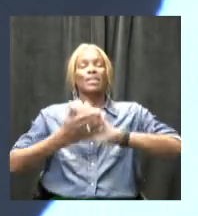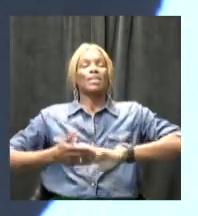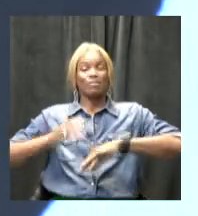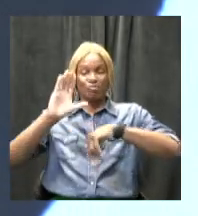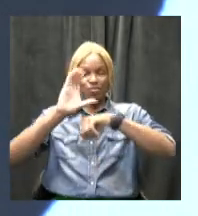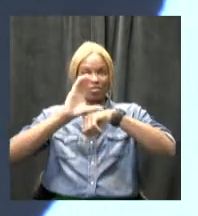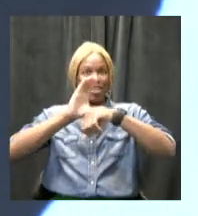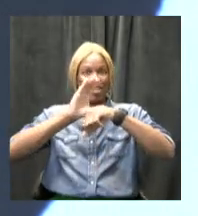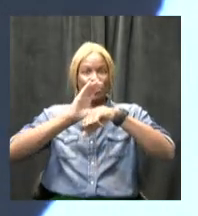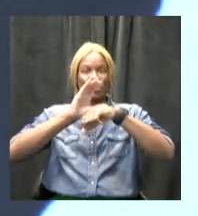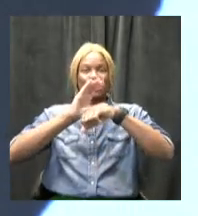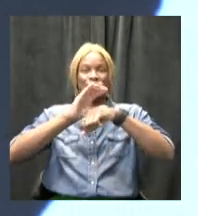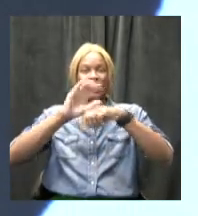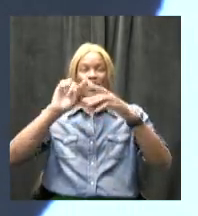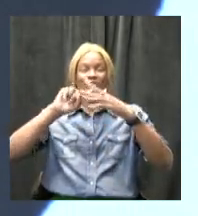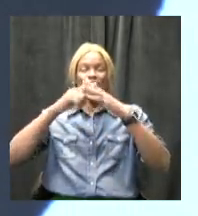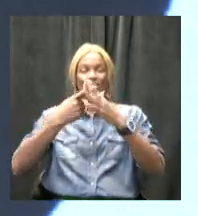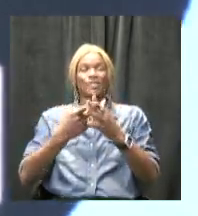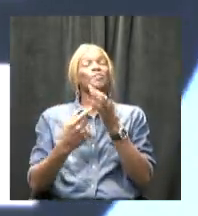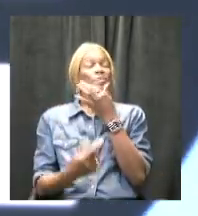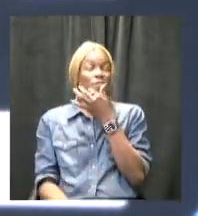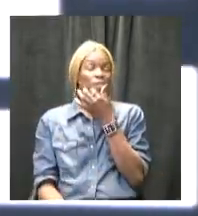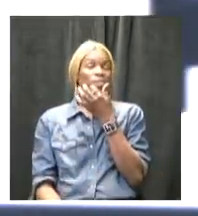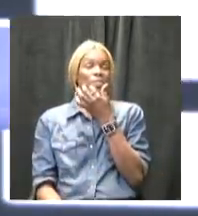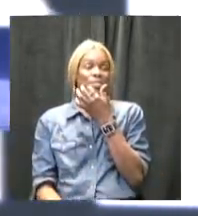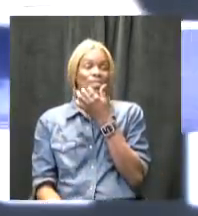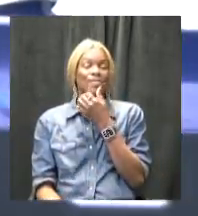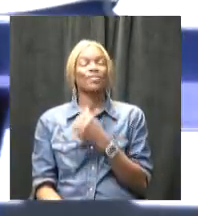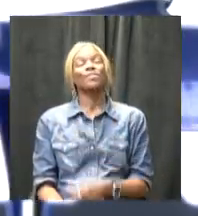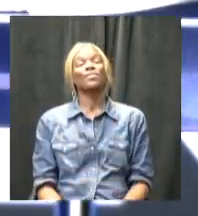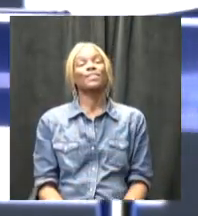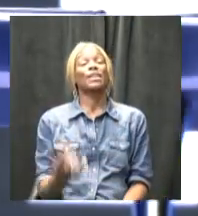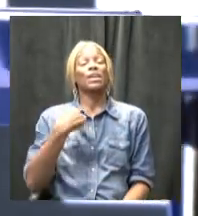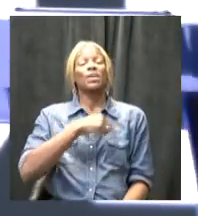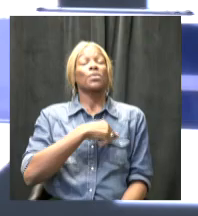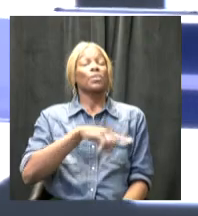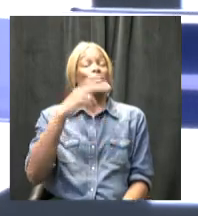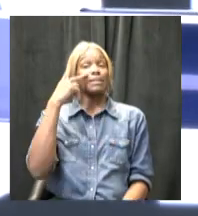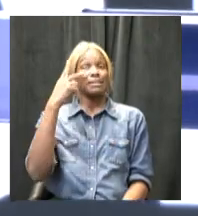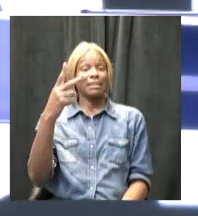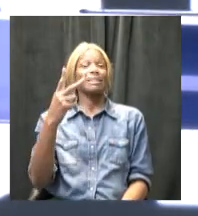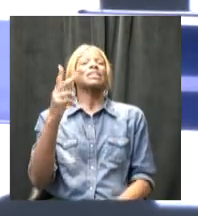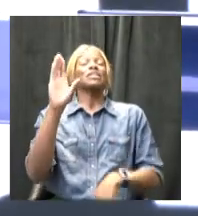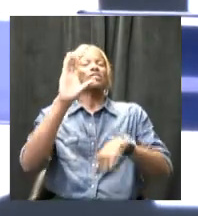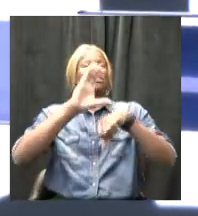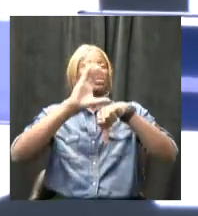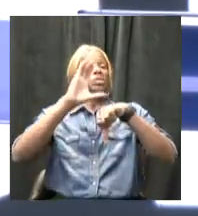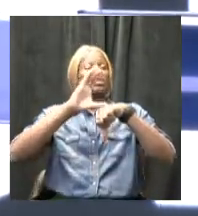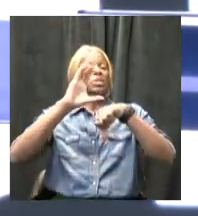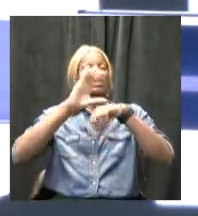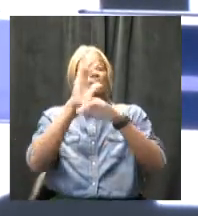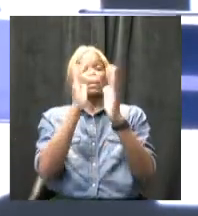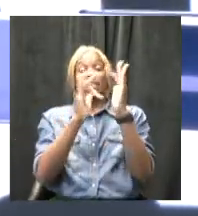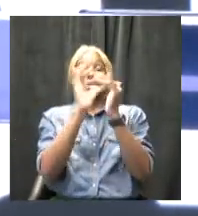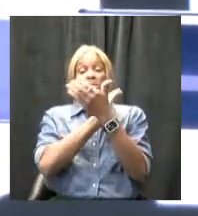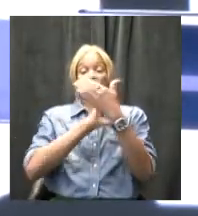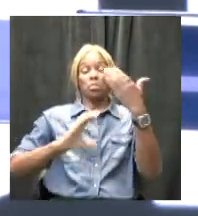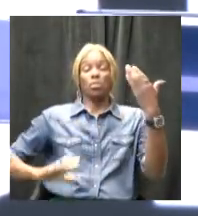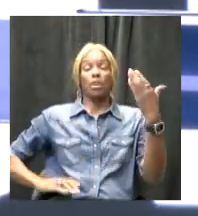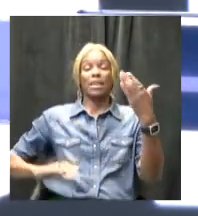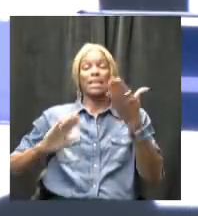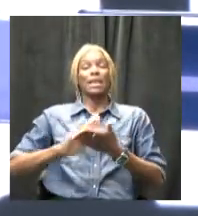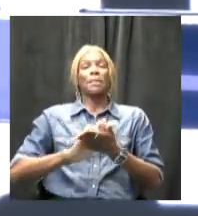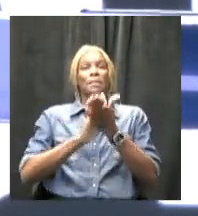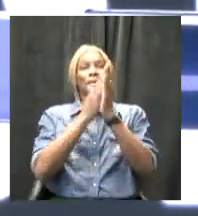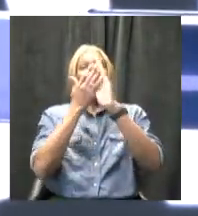birthed. It's interesting that in Acts chapter 2, we find the church of Jesus Christ being birthed for the very first